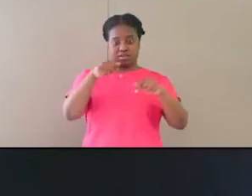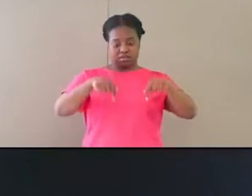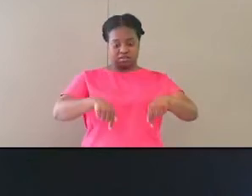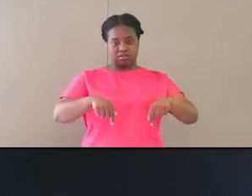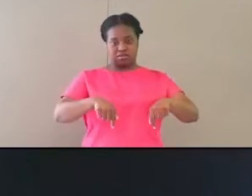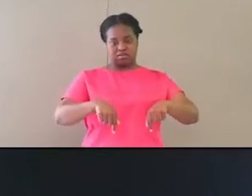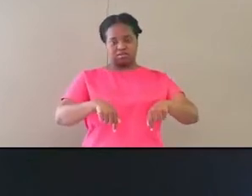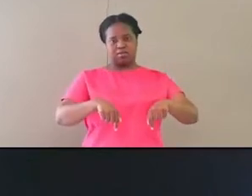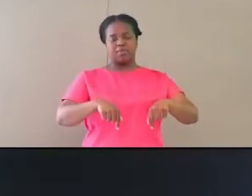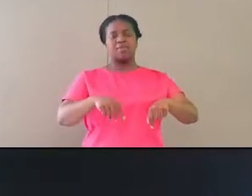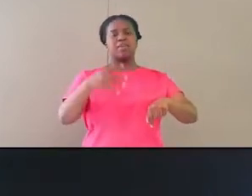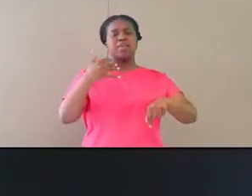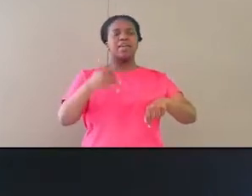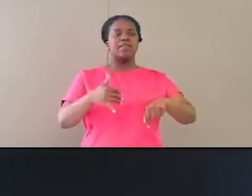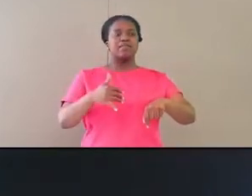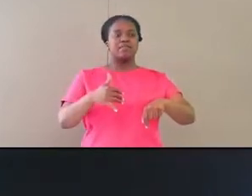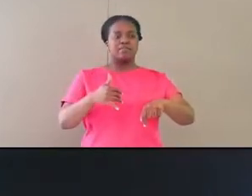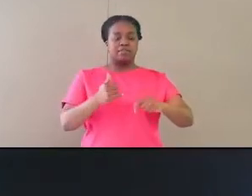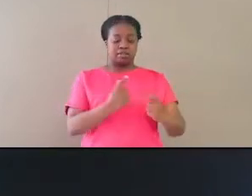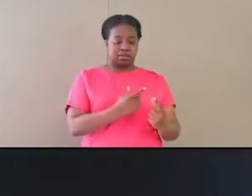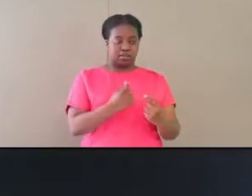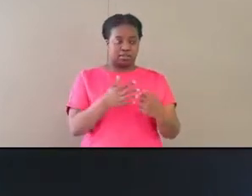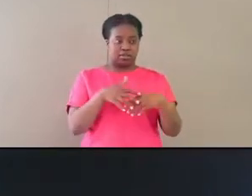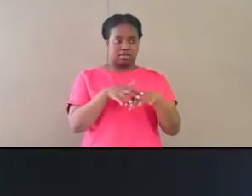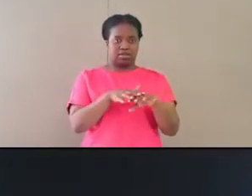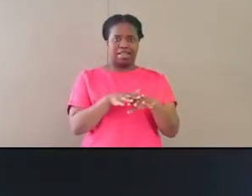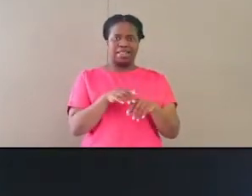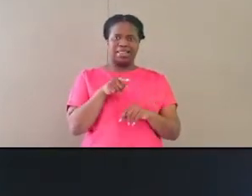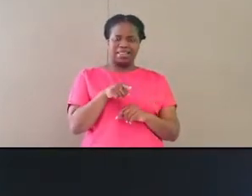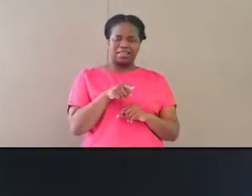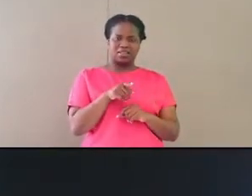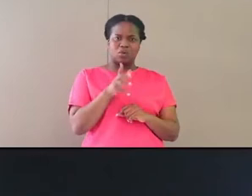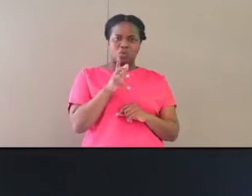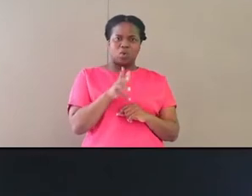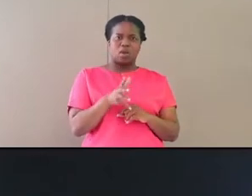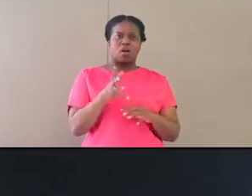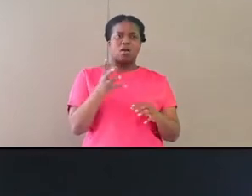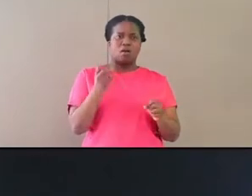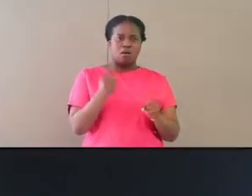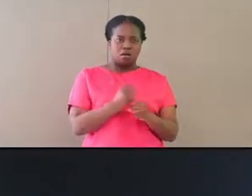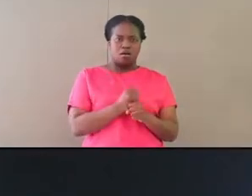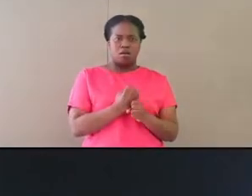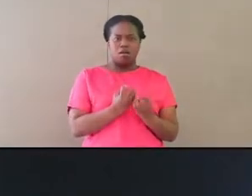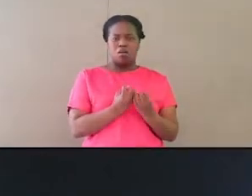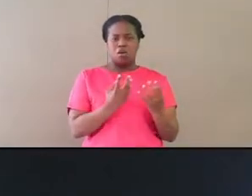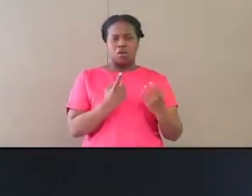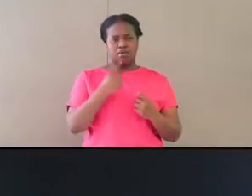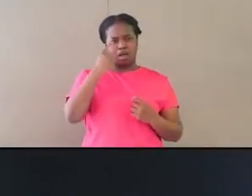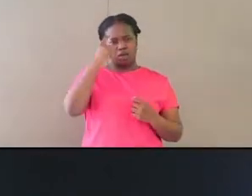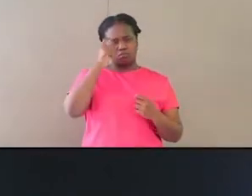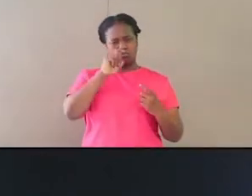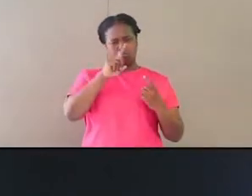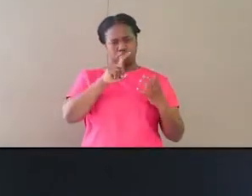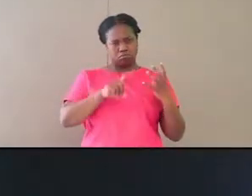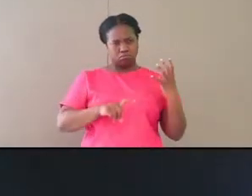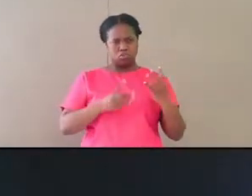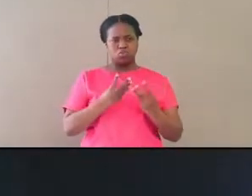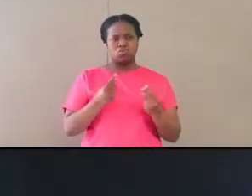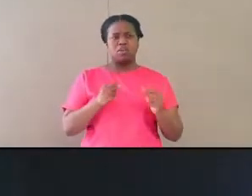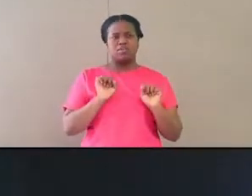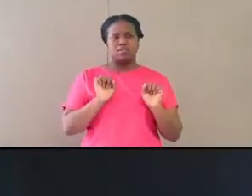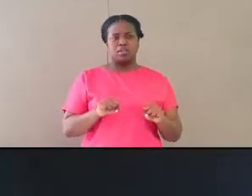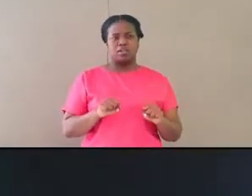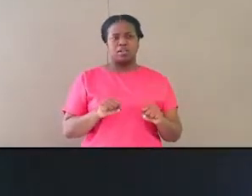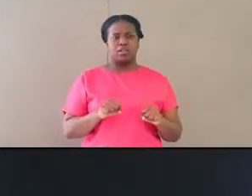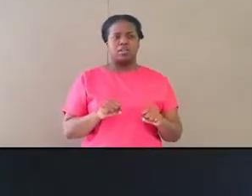if it were to be implemented this would actually answer a lot of issues social issues